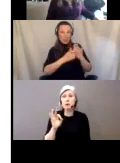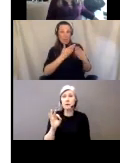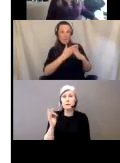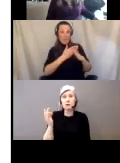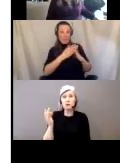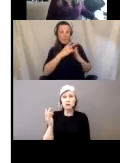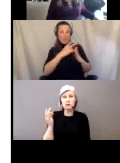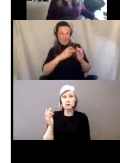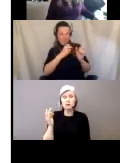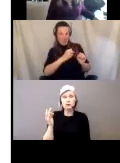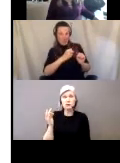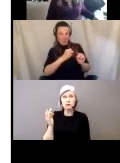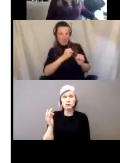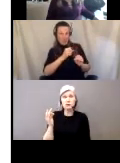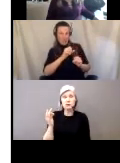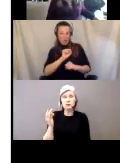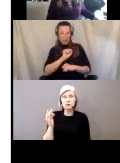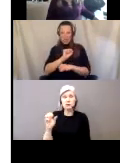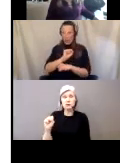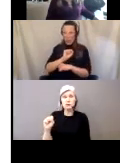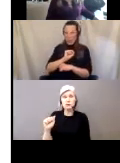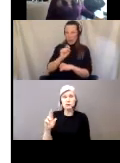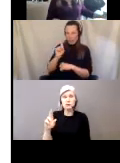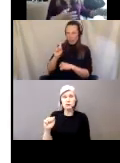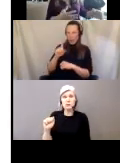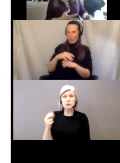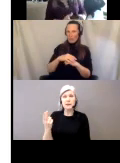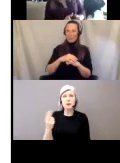Yep, I can read that for you.